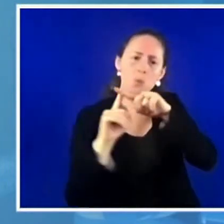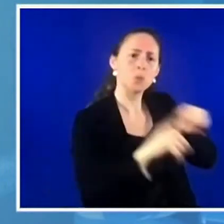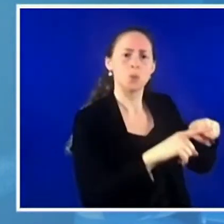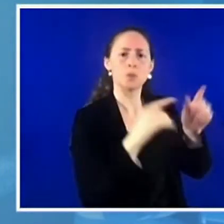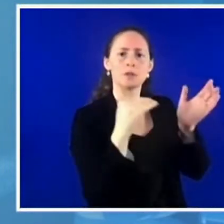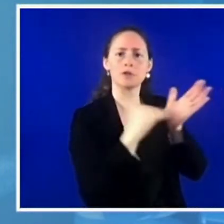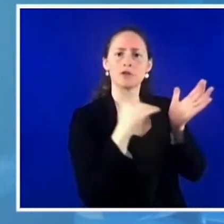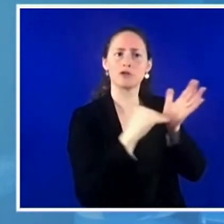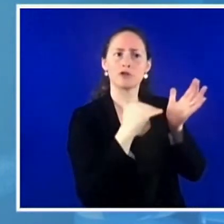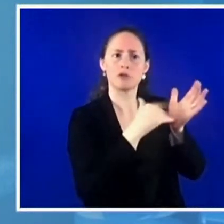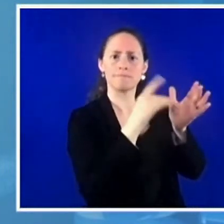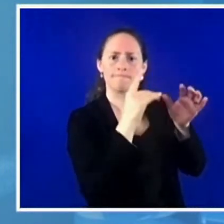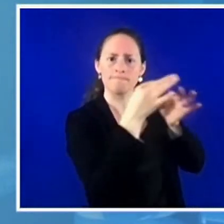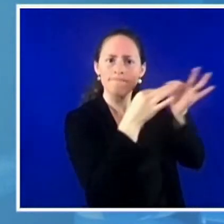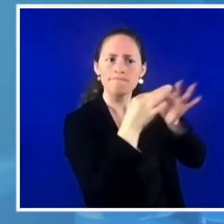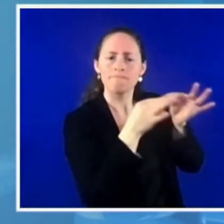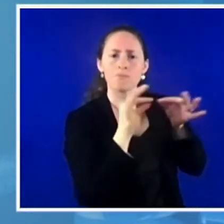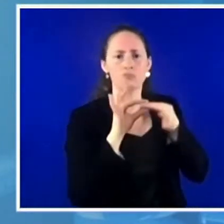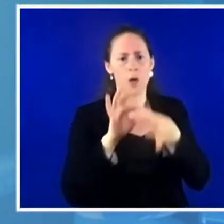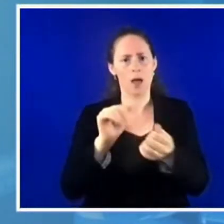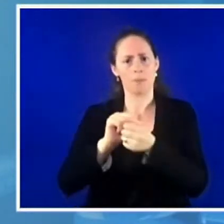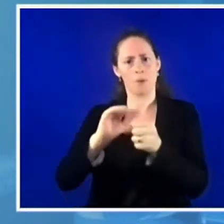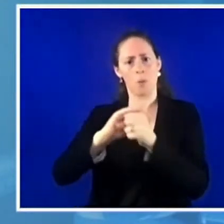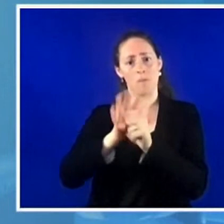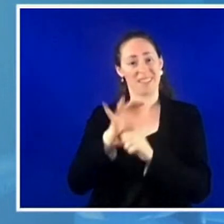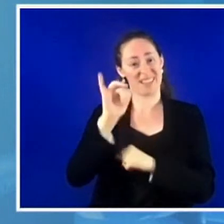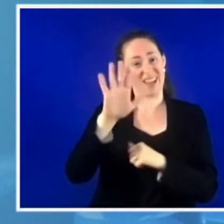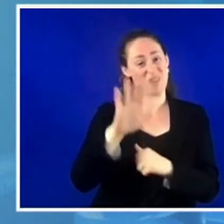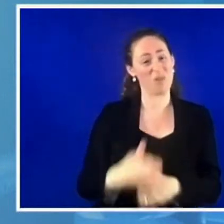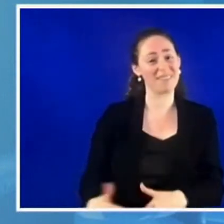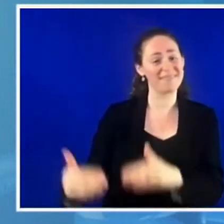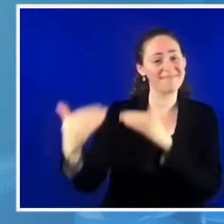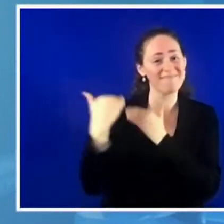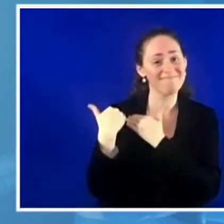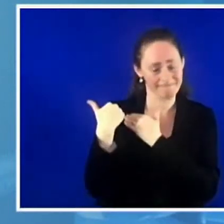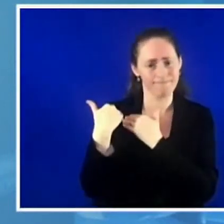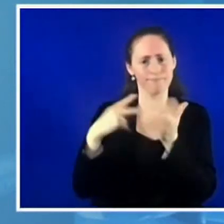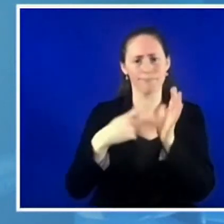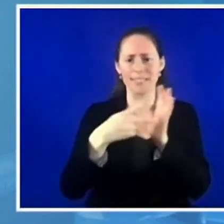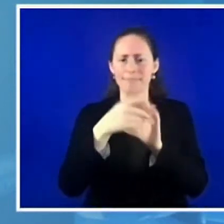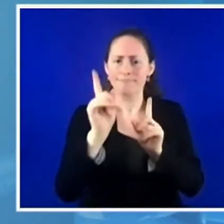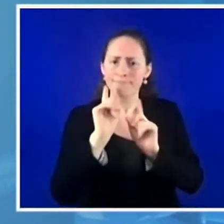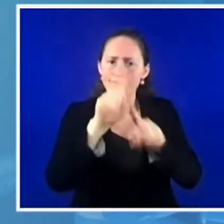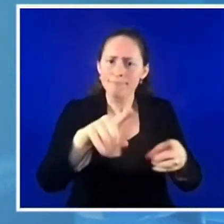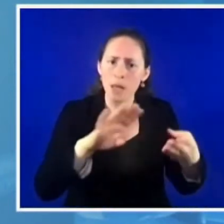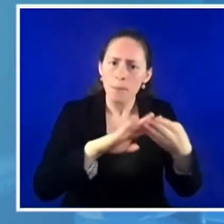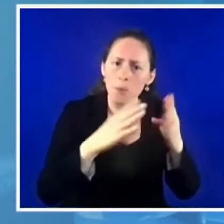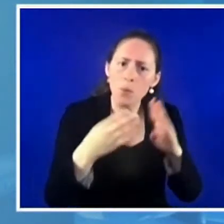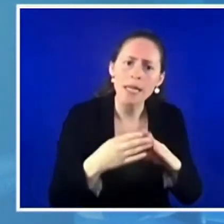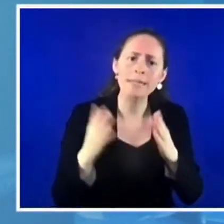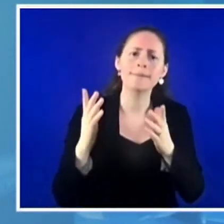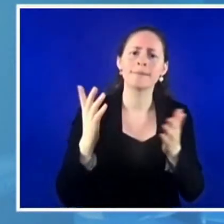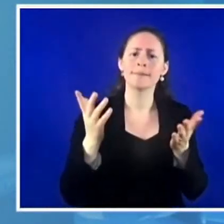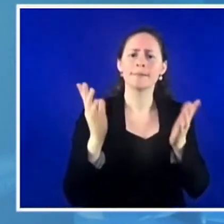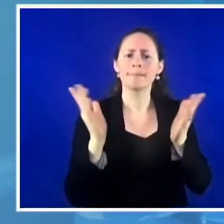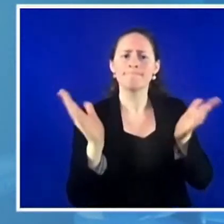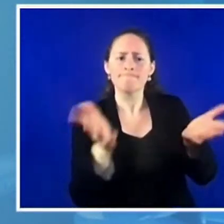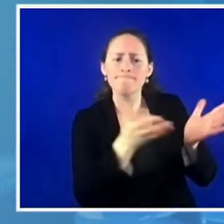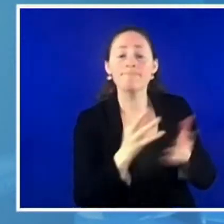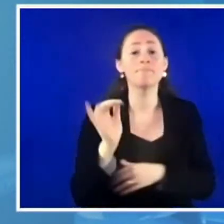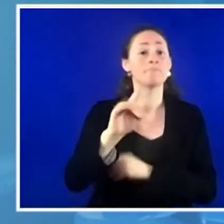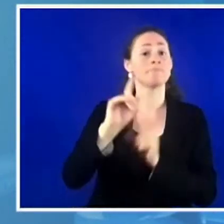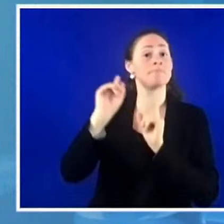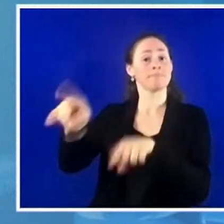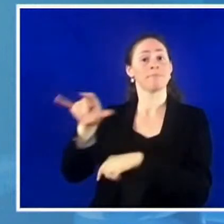and speaking with your local school, with your faith community, or visiting your local YMCA or Boys and Girls Club to talk with parents and adolescents